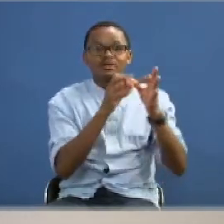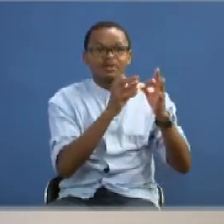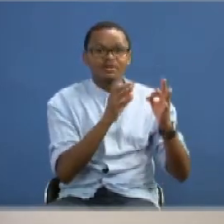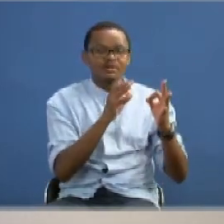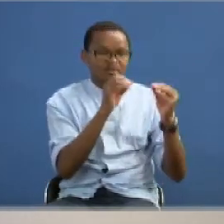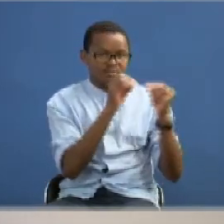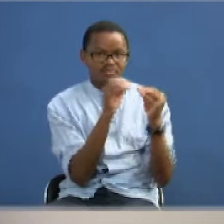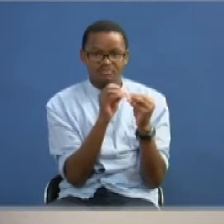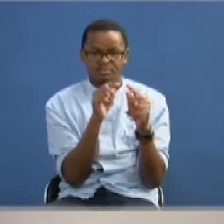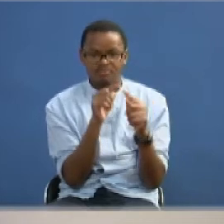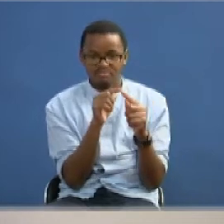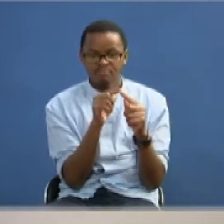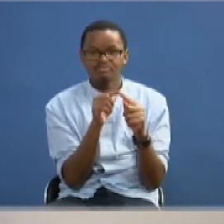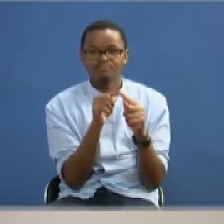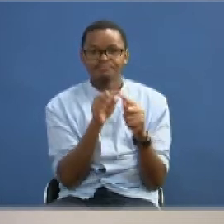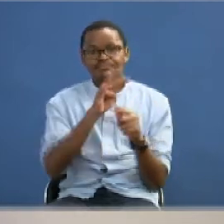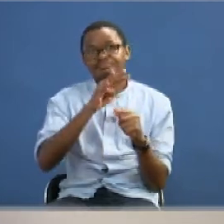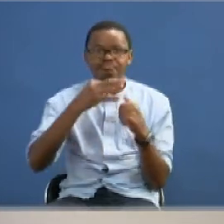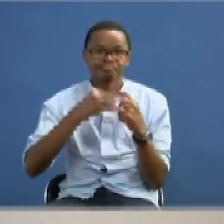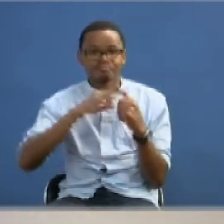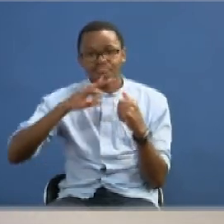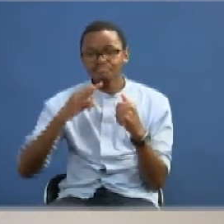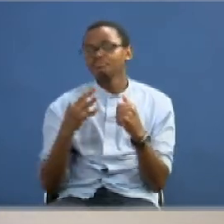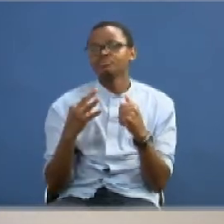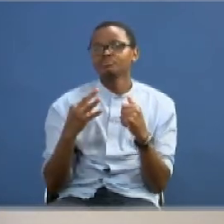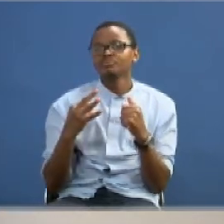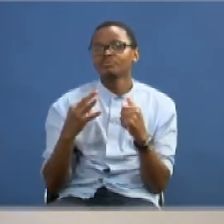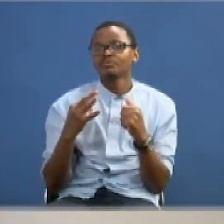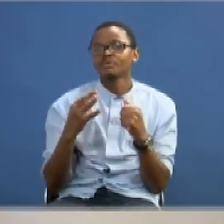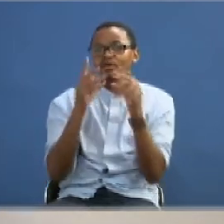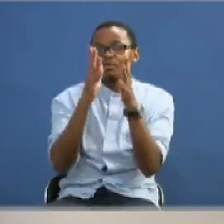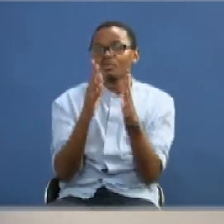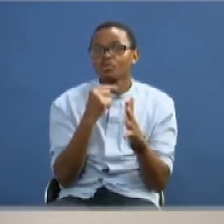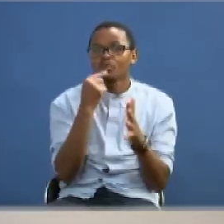absolute numbers to about 48,000 persons,